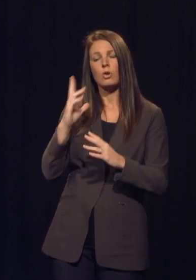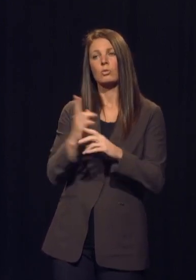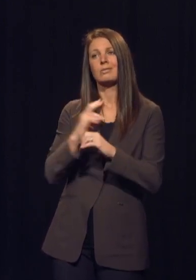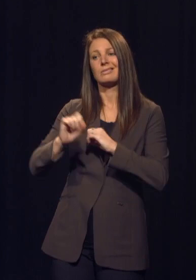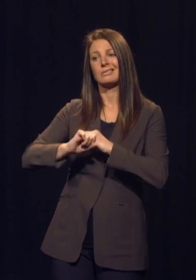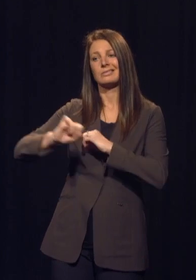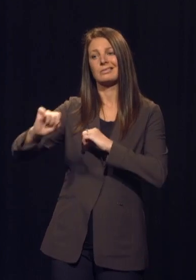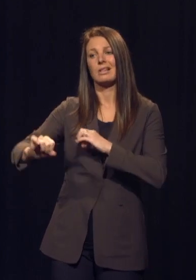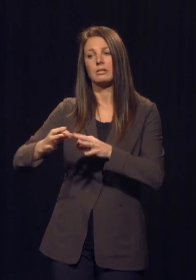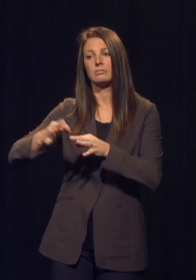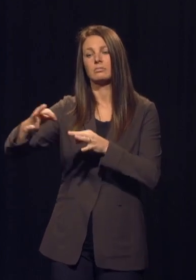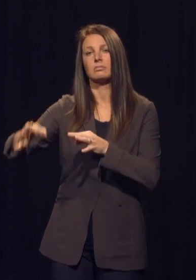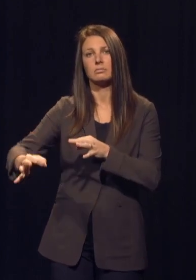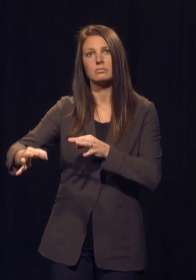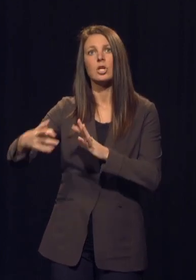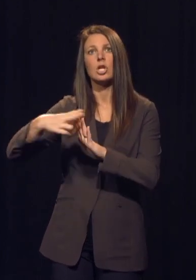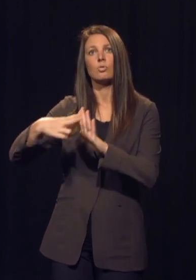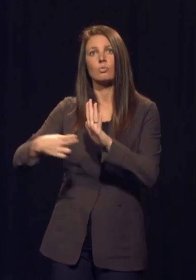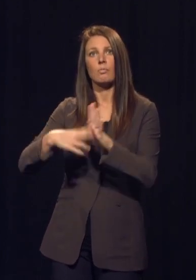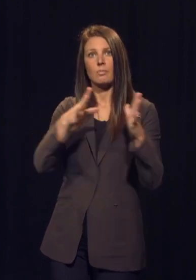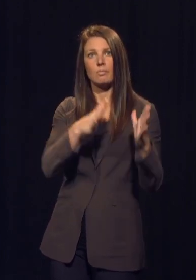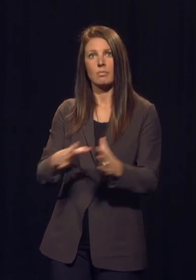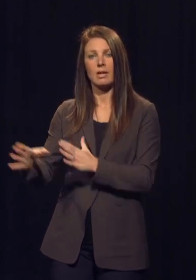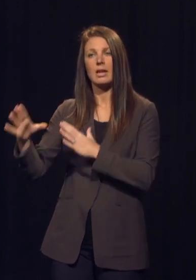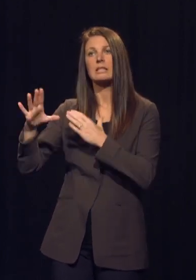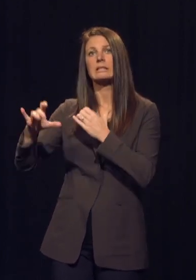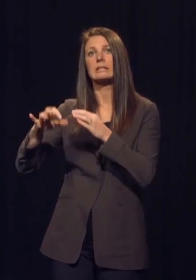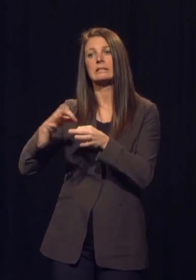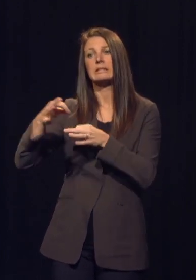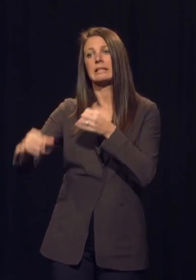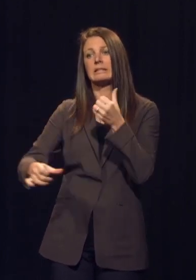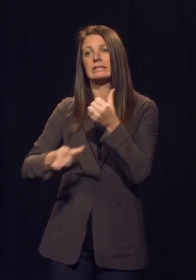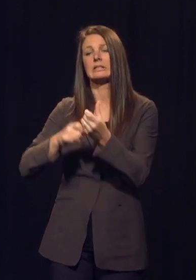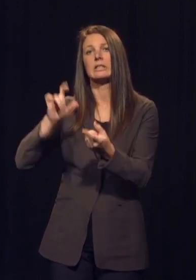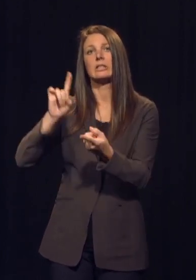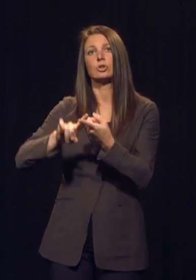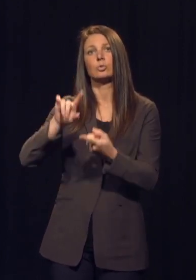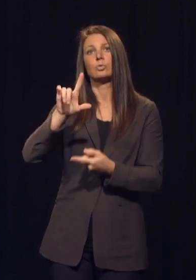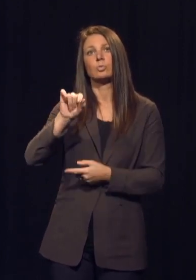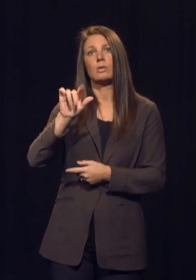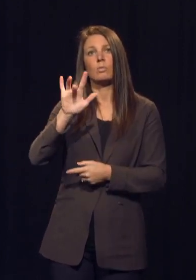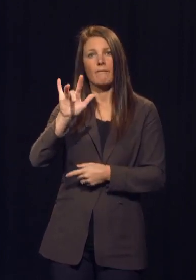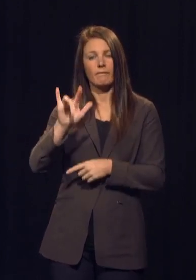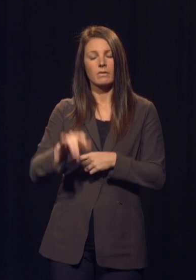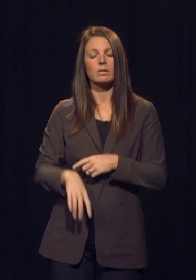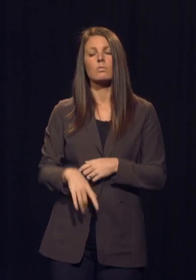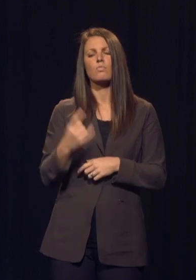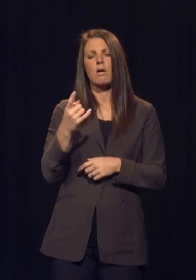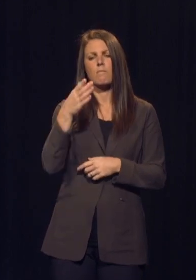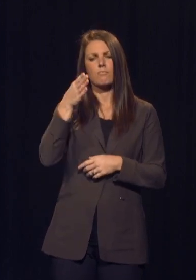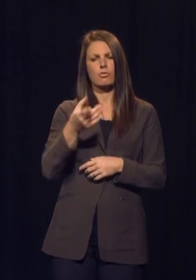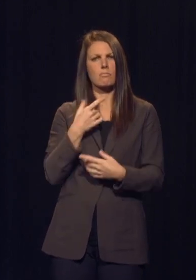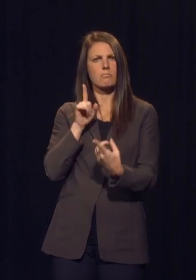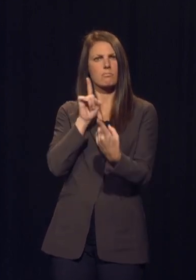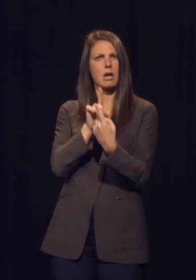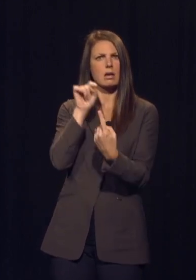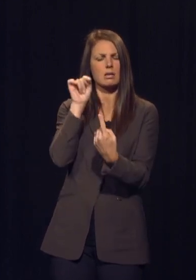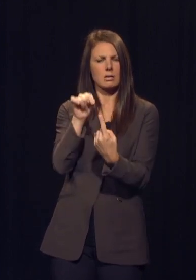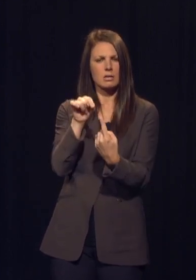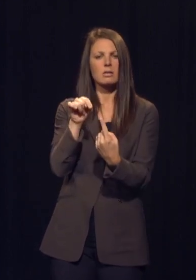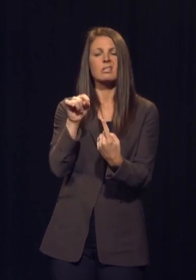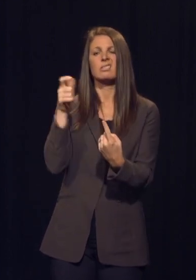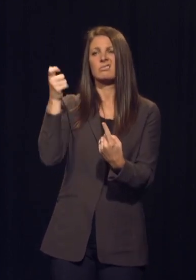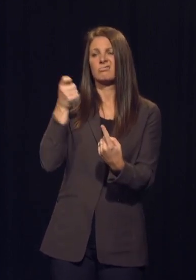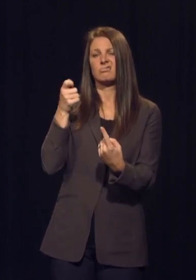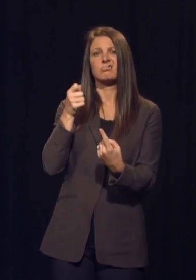periods and additional financial assistance through 2025. One consumer I met with had been on